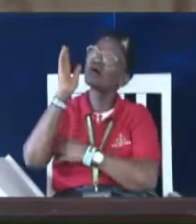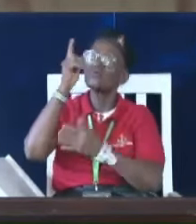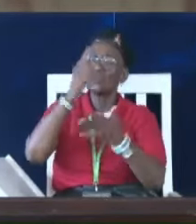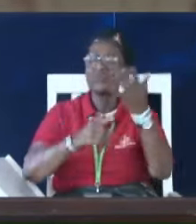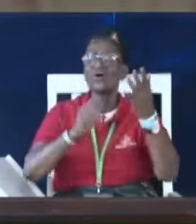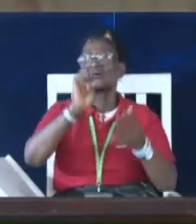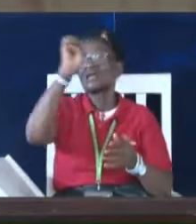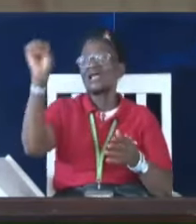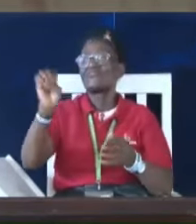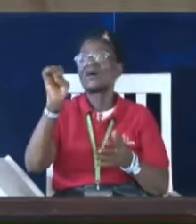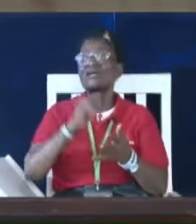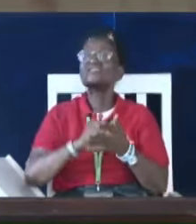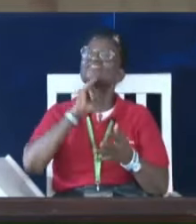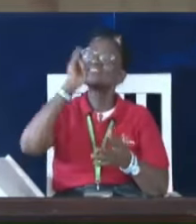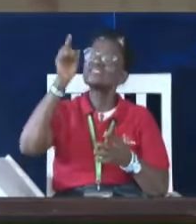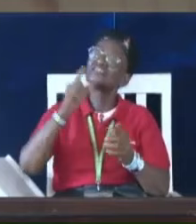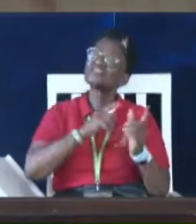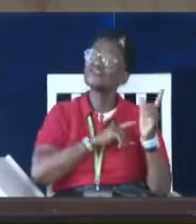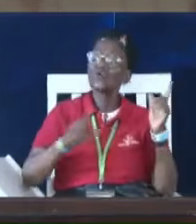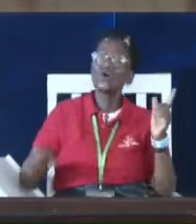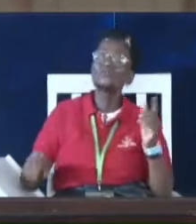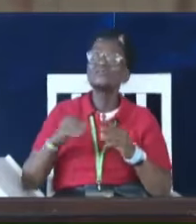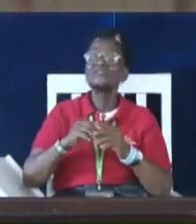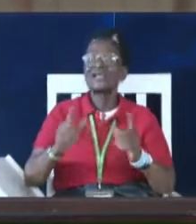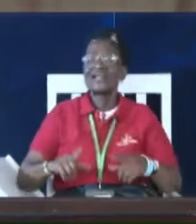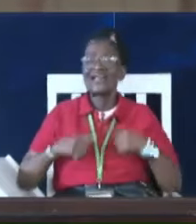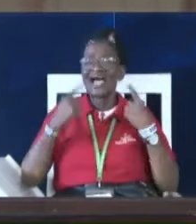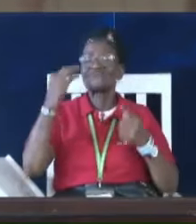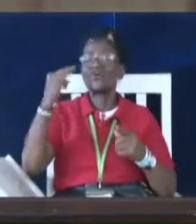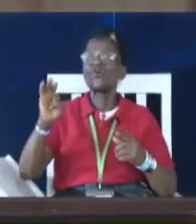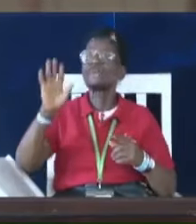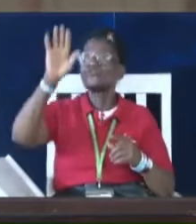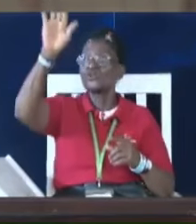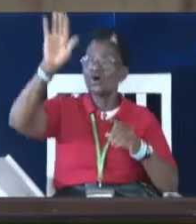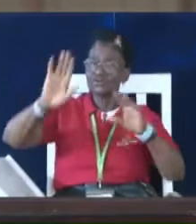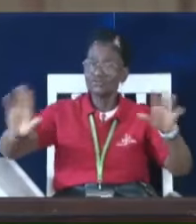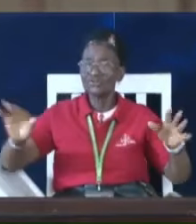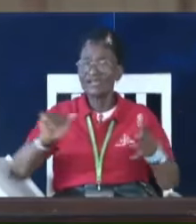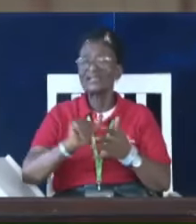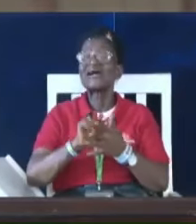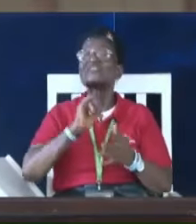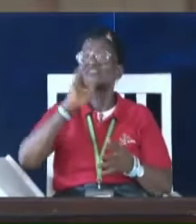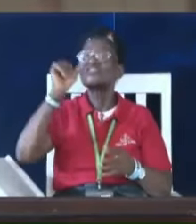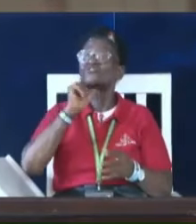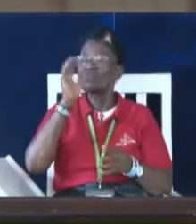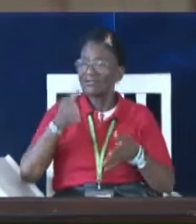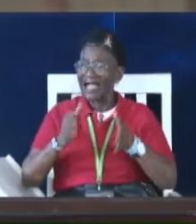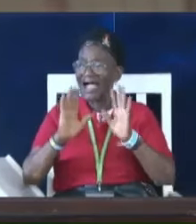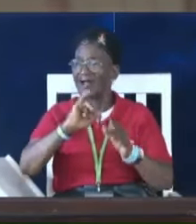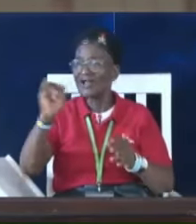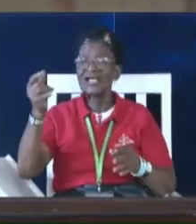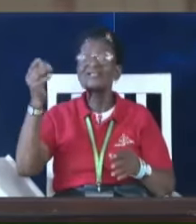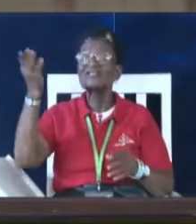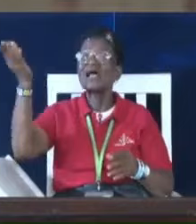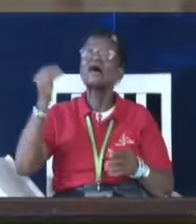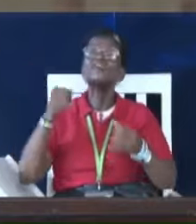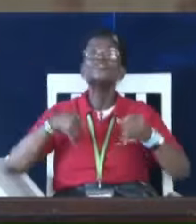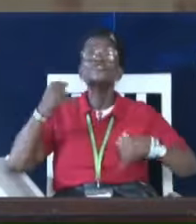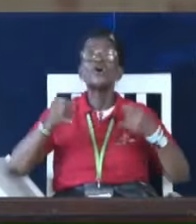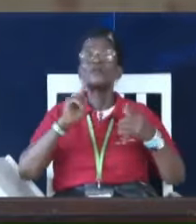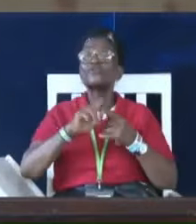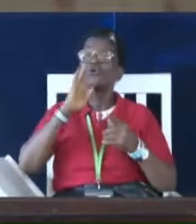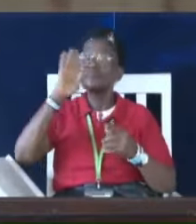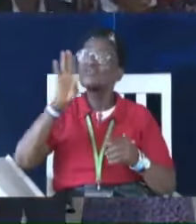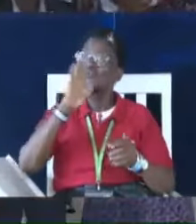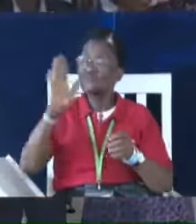Whatever it is, Lord, in the lives of your children that is not allowing their joy to be full, deal with